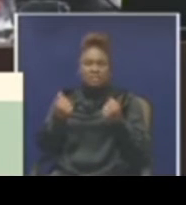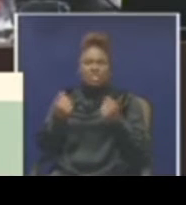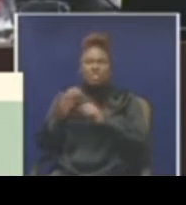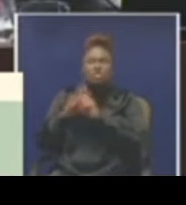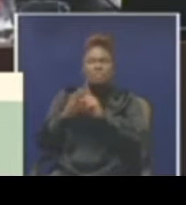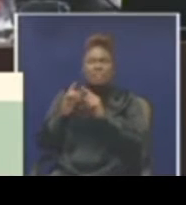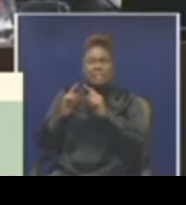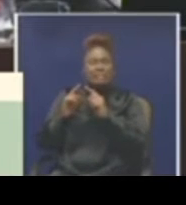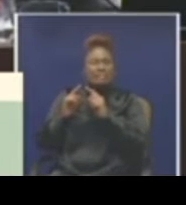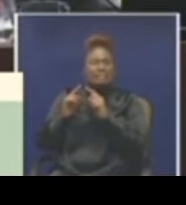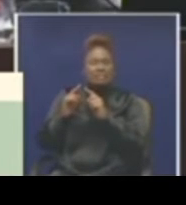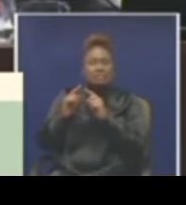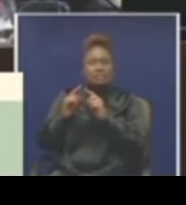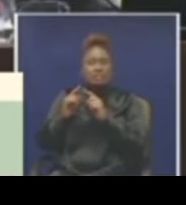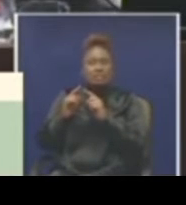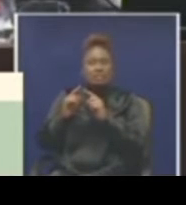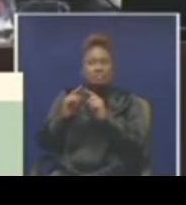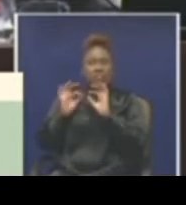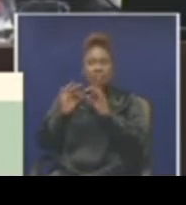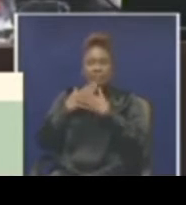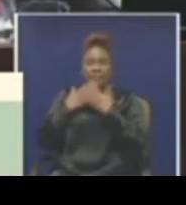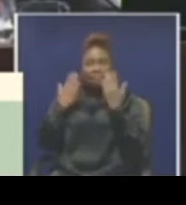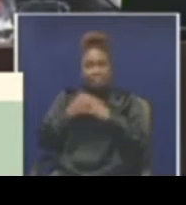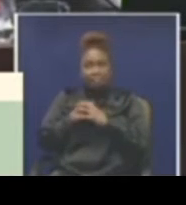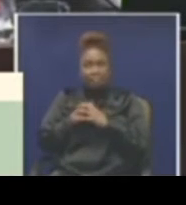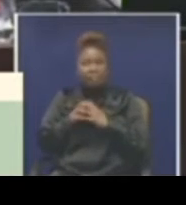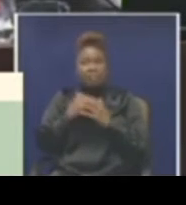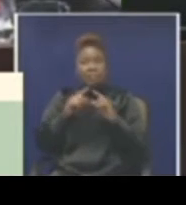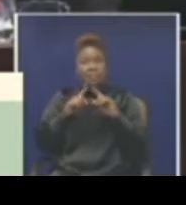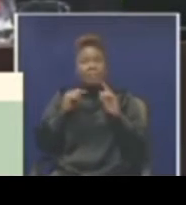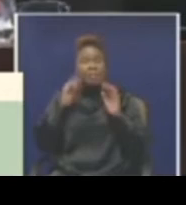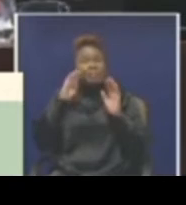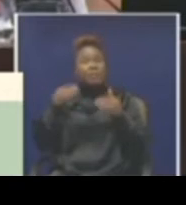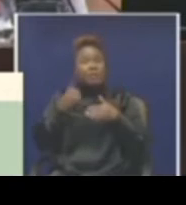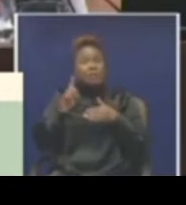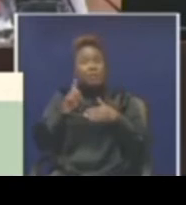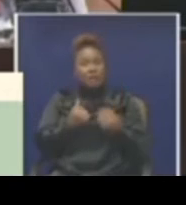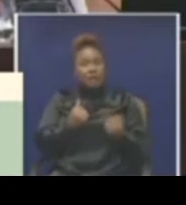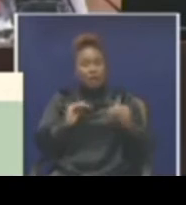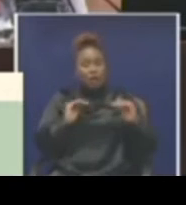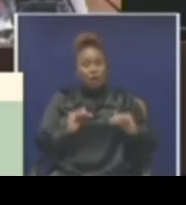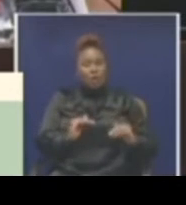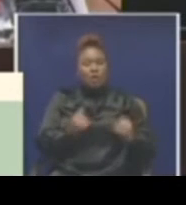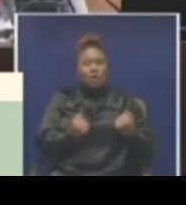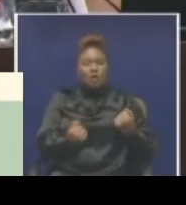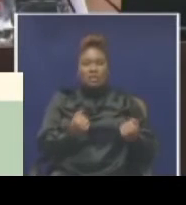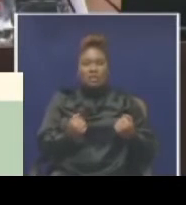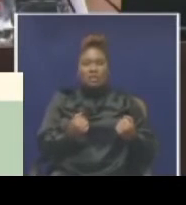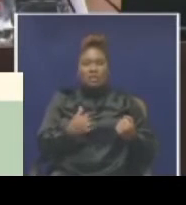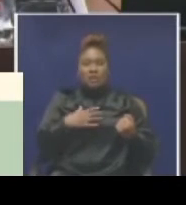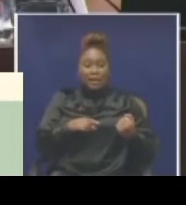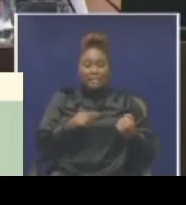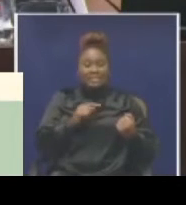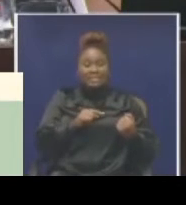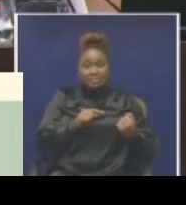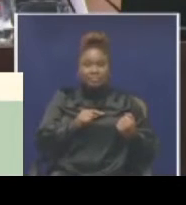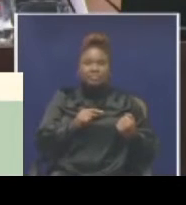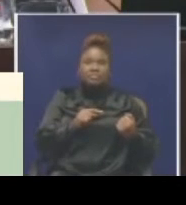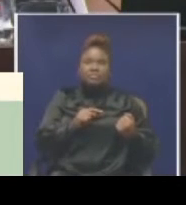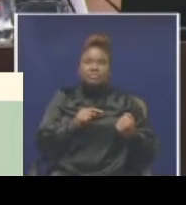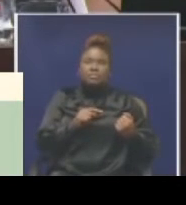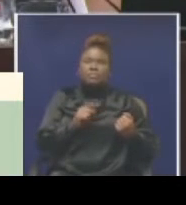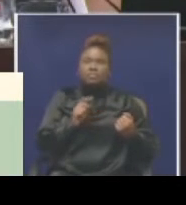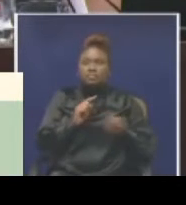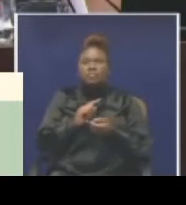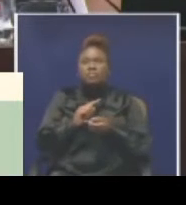serious issue which we need to focus on, we need the lower courts bill. We need to move the lower courts to be under